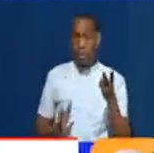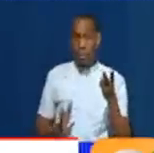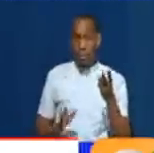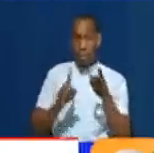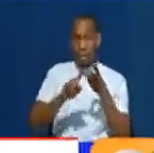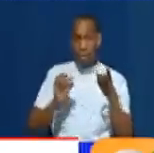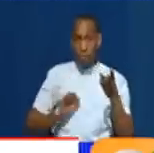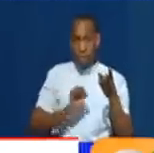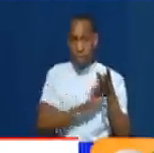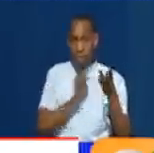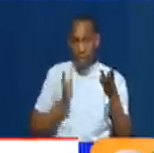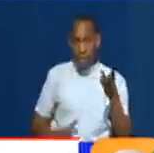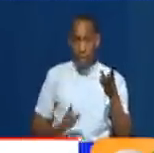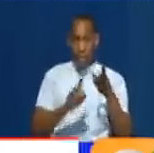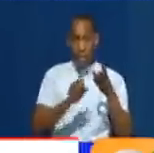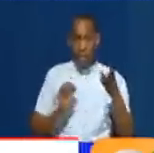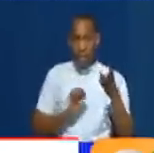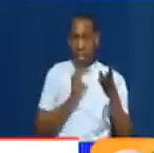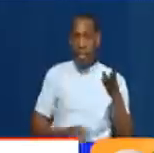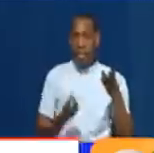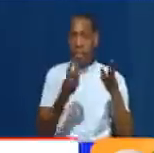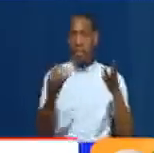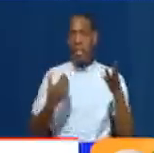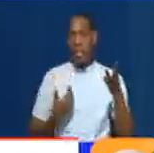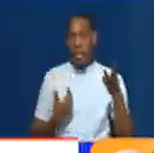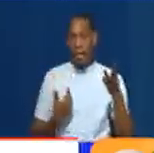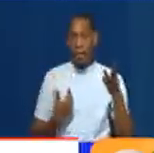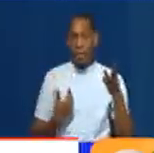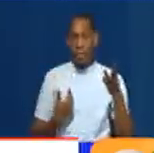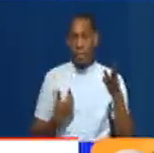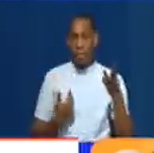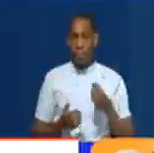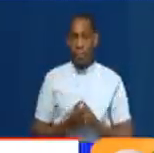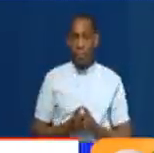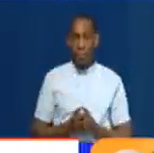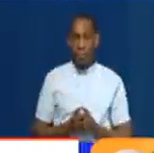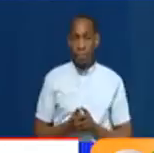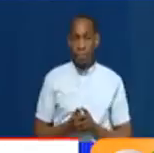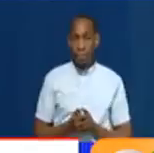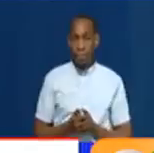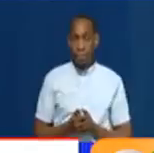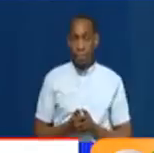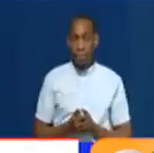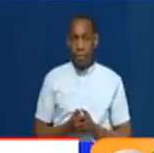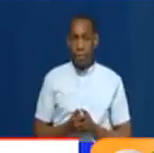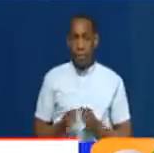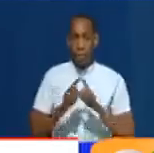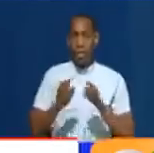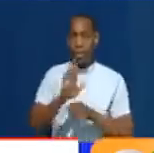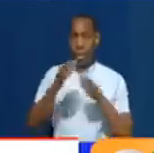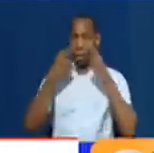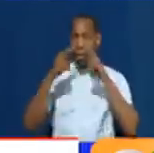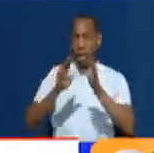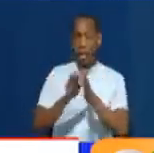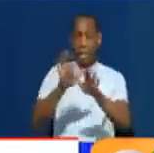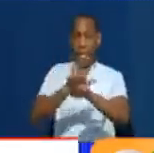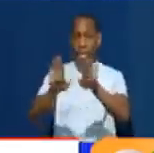of senators senators we have 23 they have they are one up but if you look at